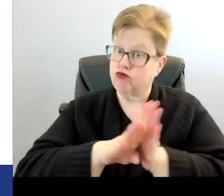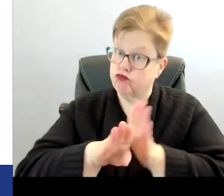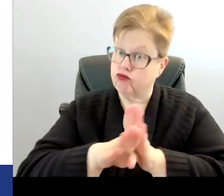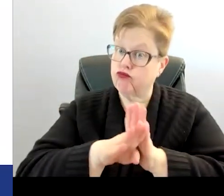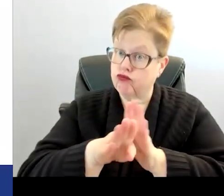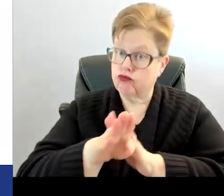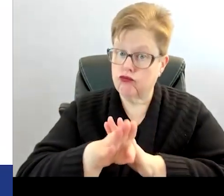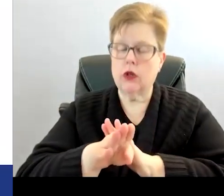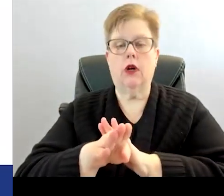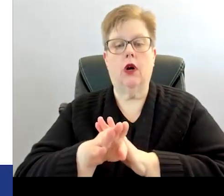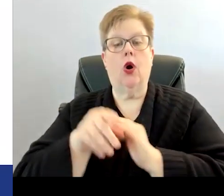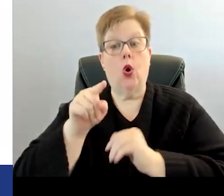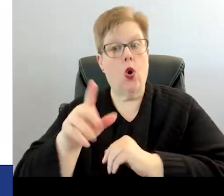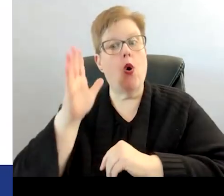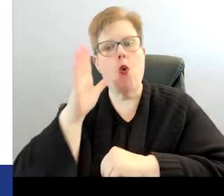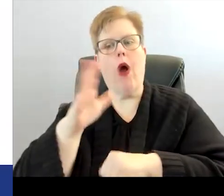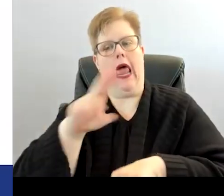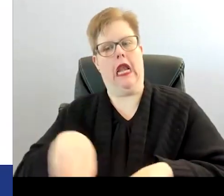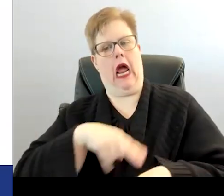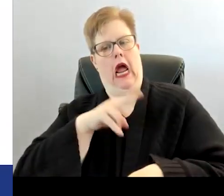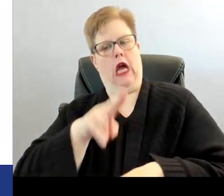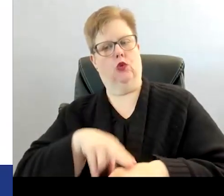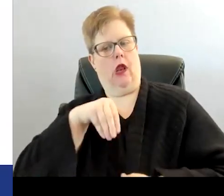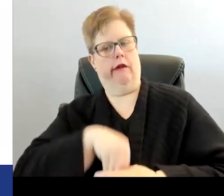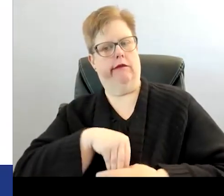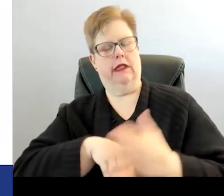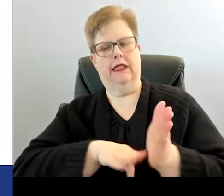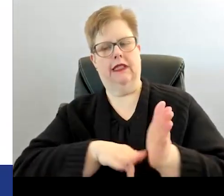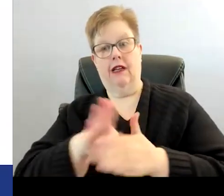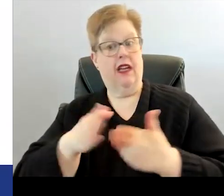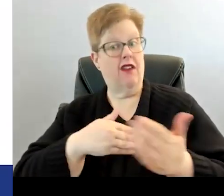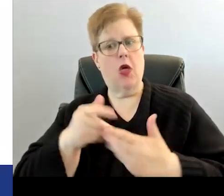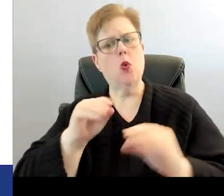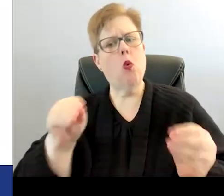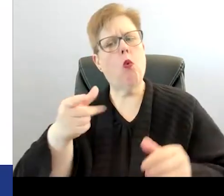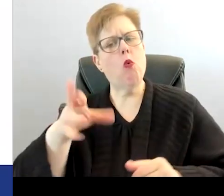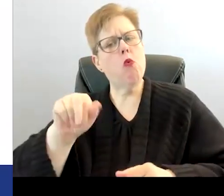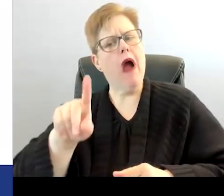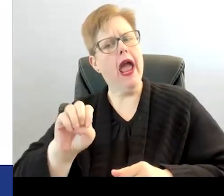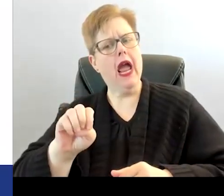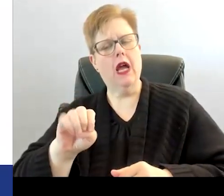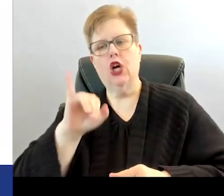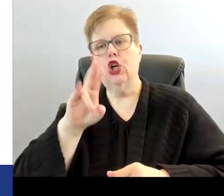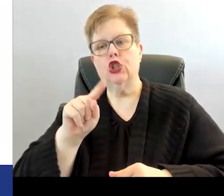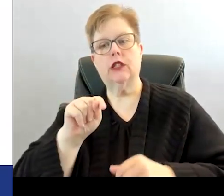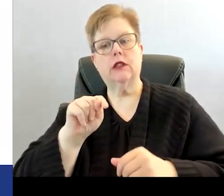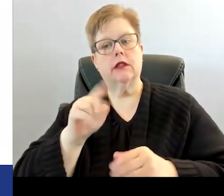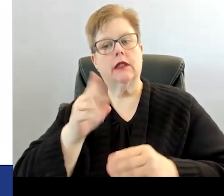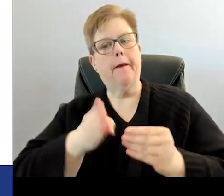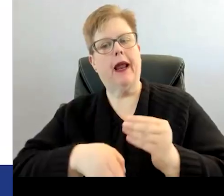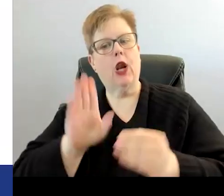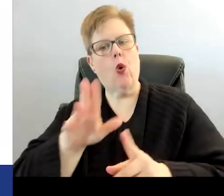those, you will naturally develop them even when you're not being graded for them, just by completing your assignments